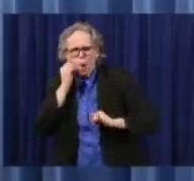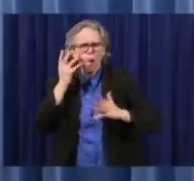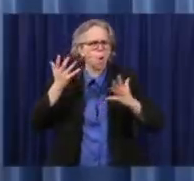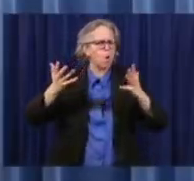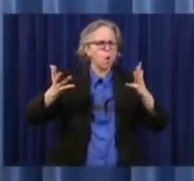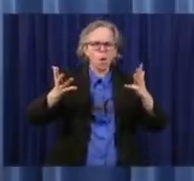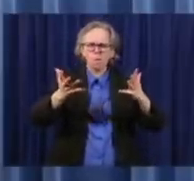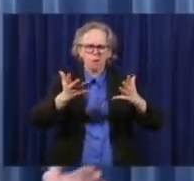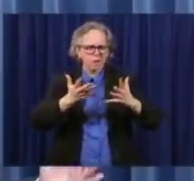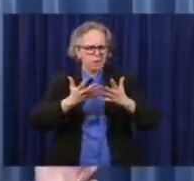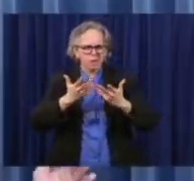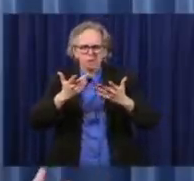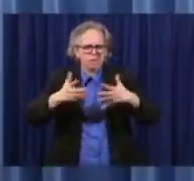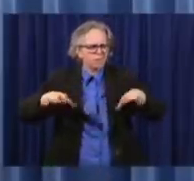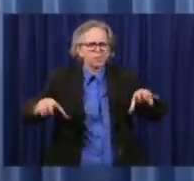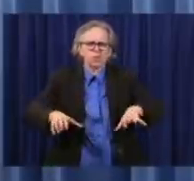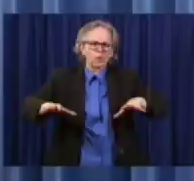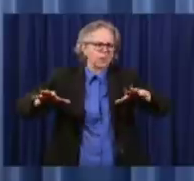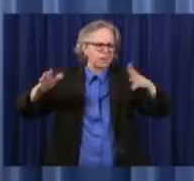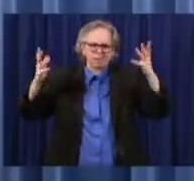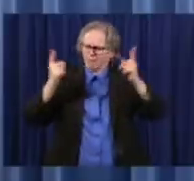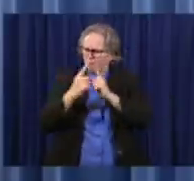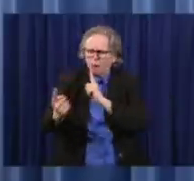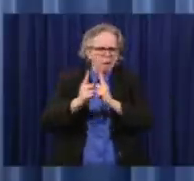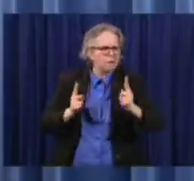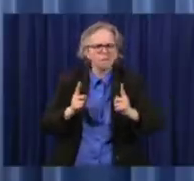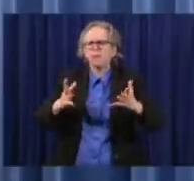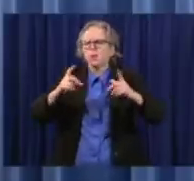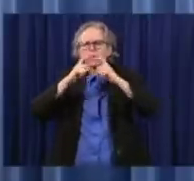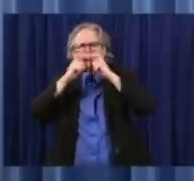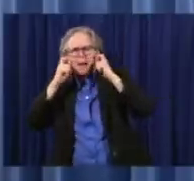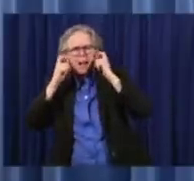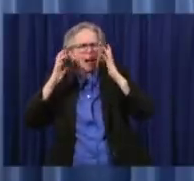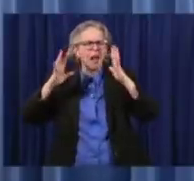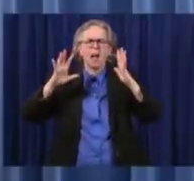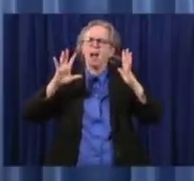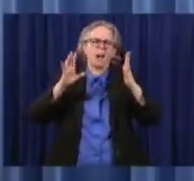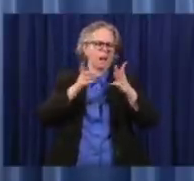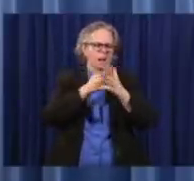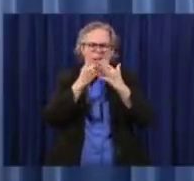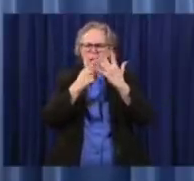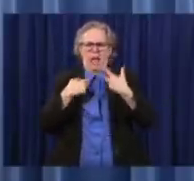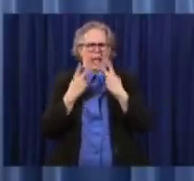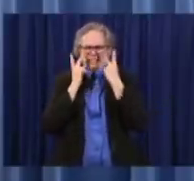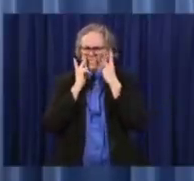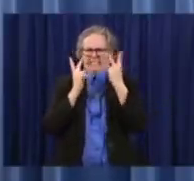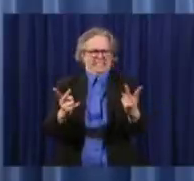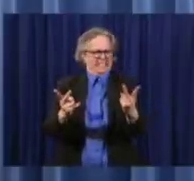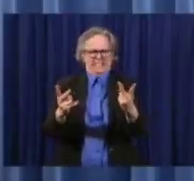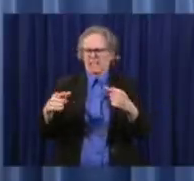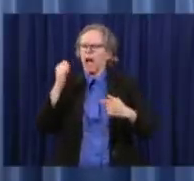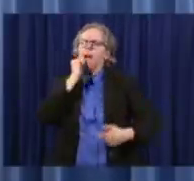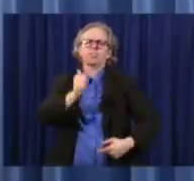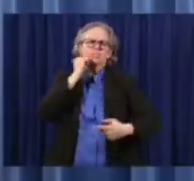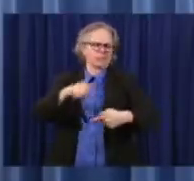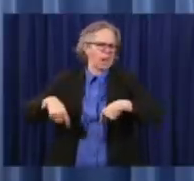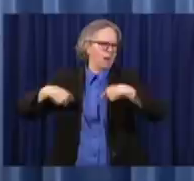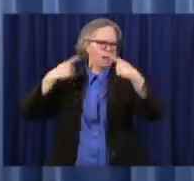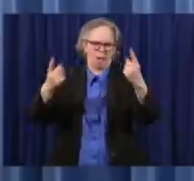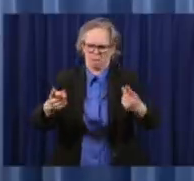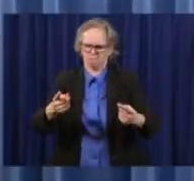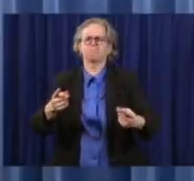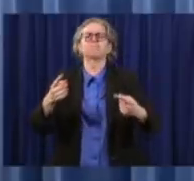doing things that matter. Distance, the most important, and mask, doing other